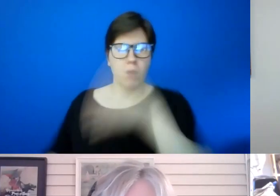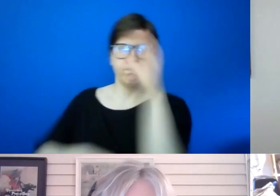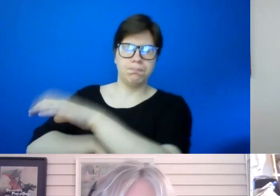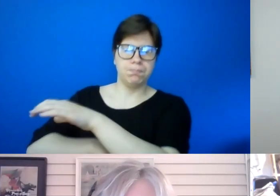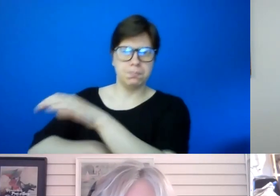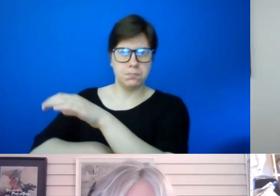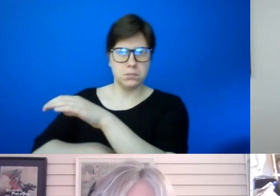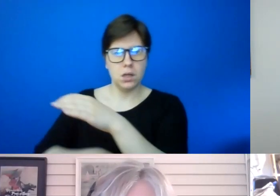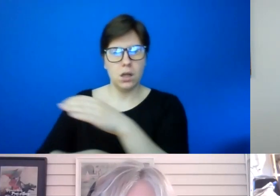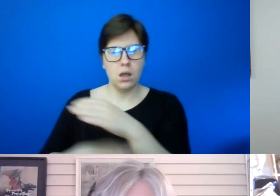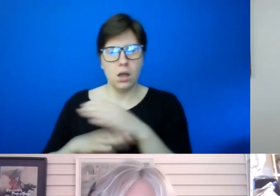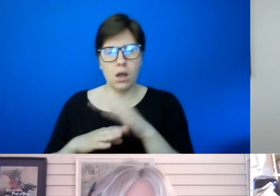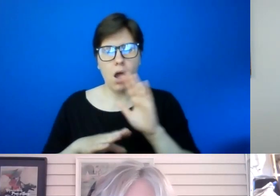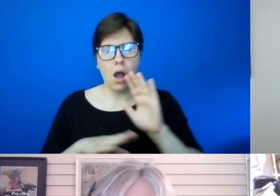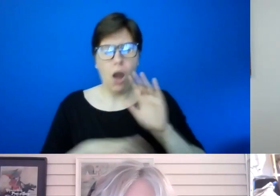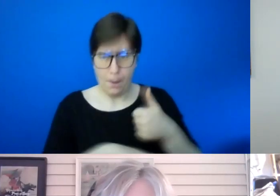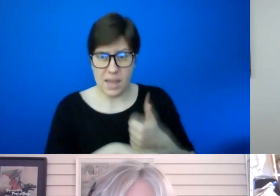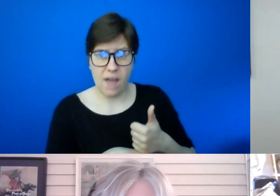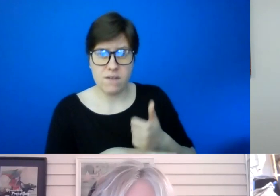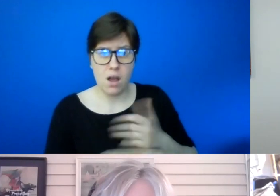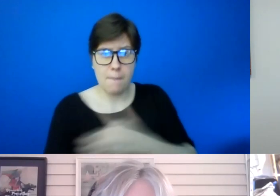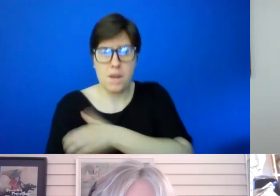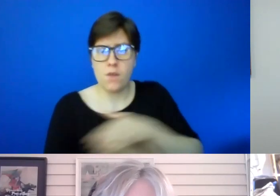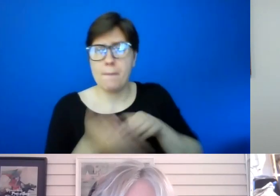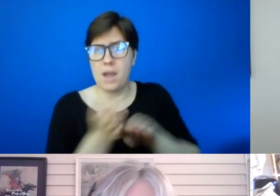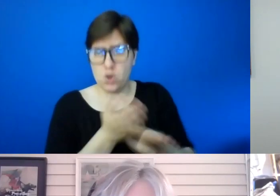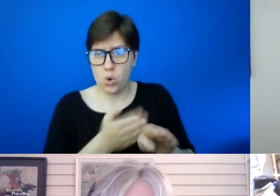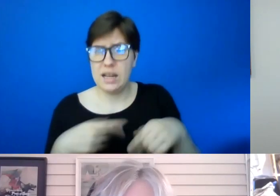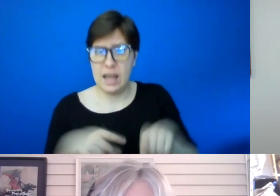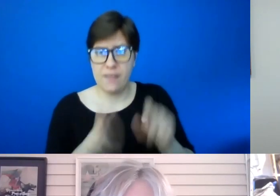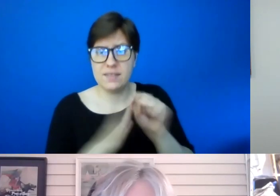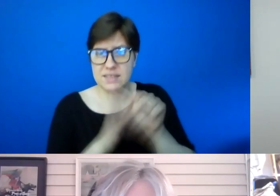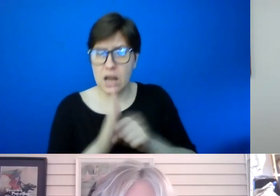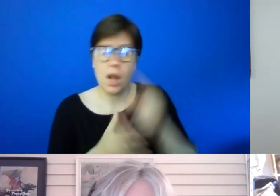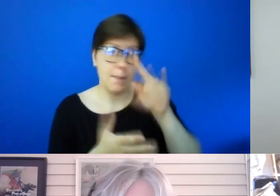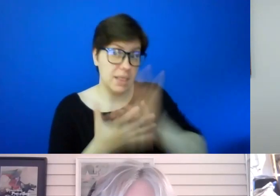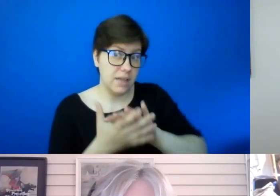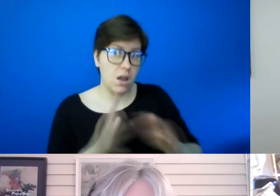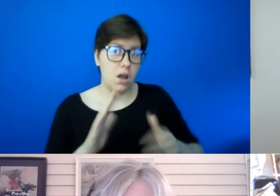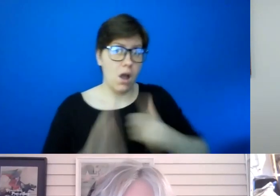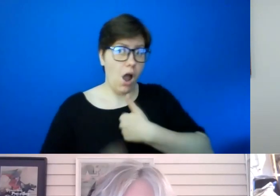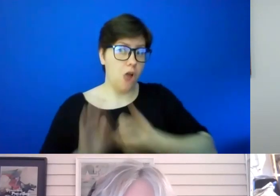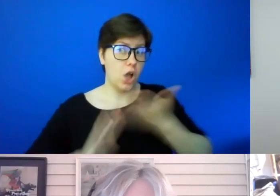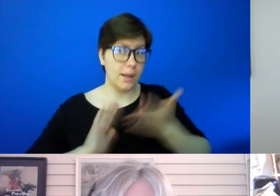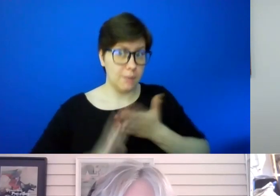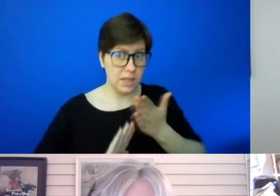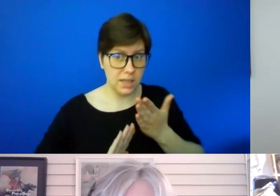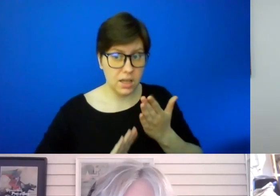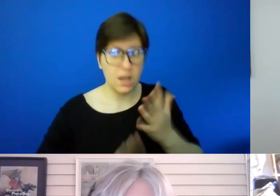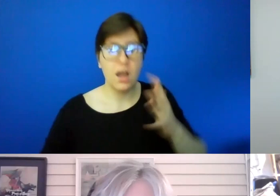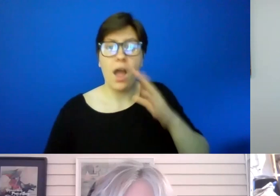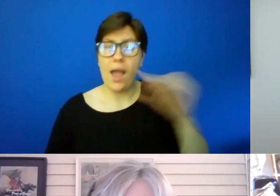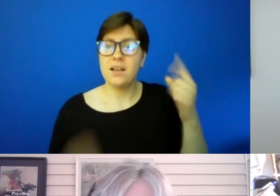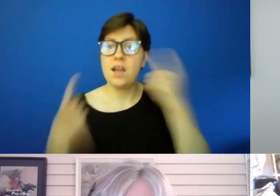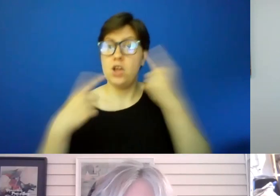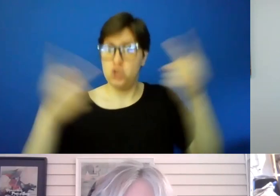powerful minority in the state whose beliefs in autonomy and